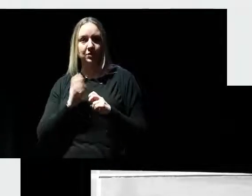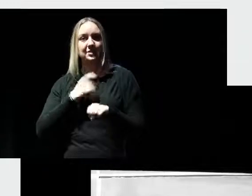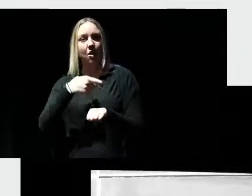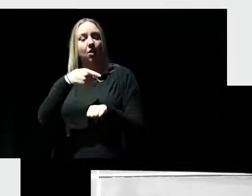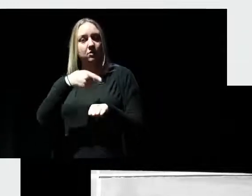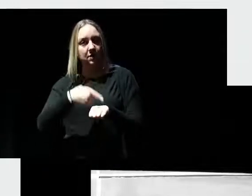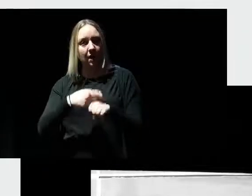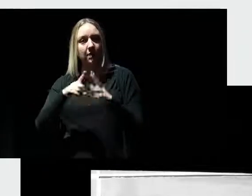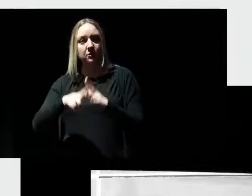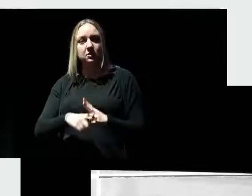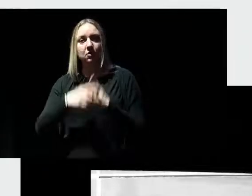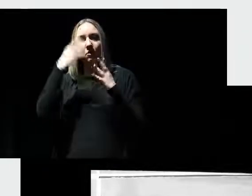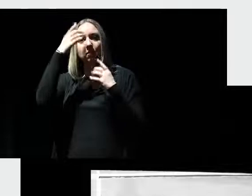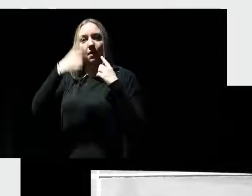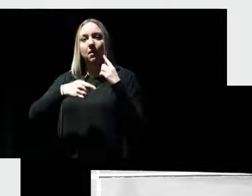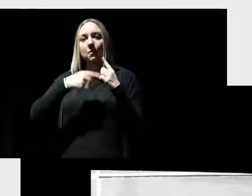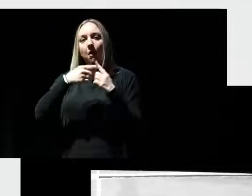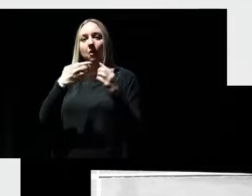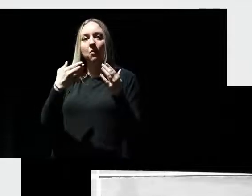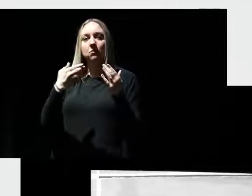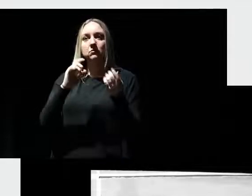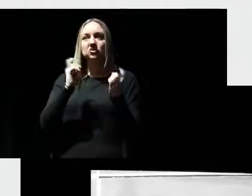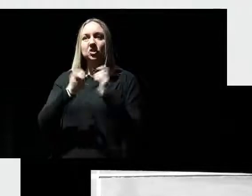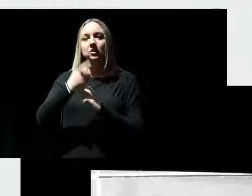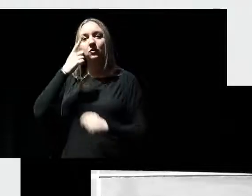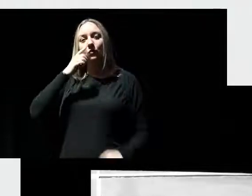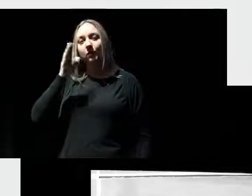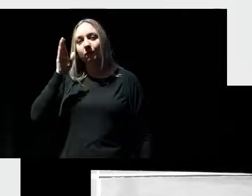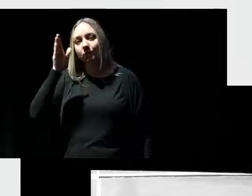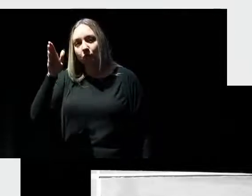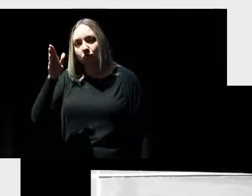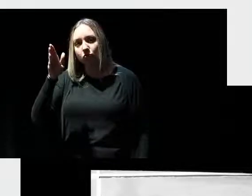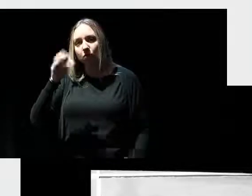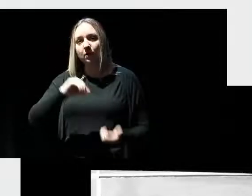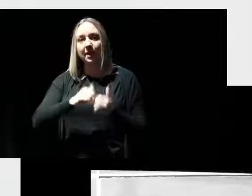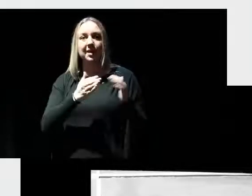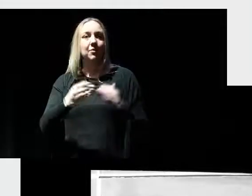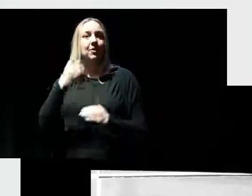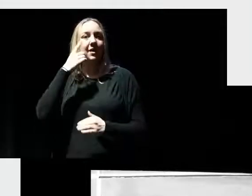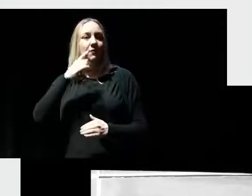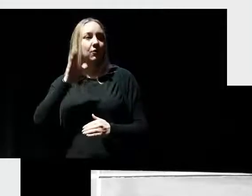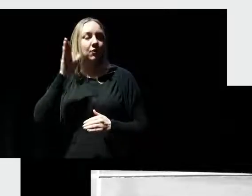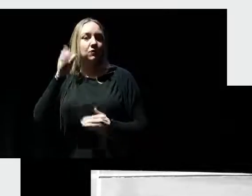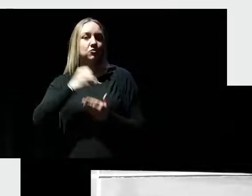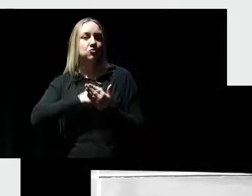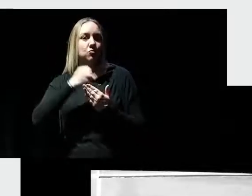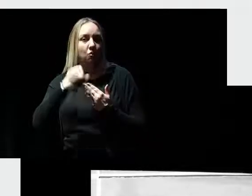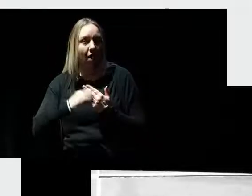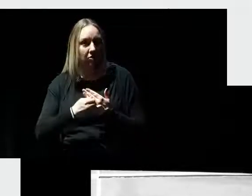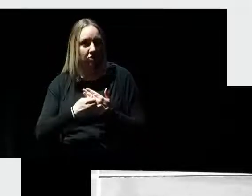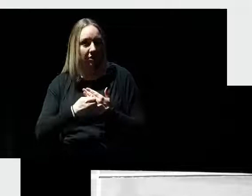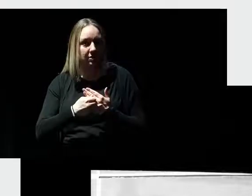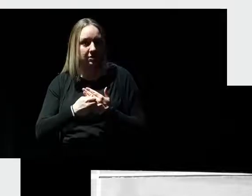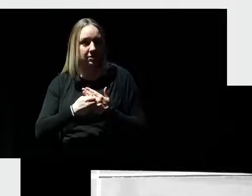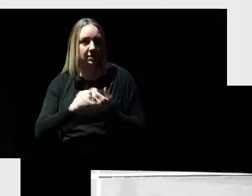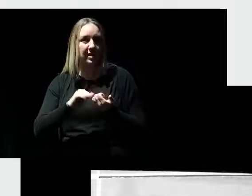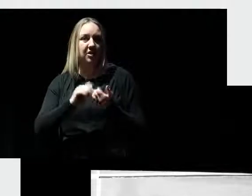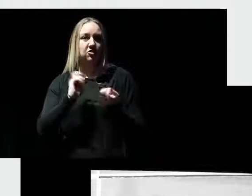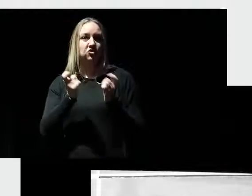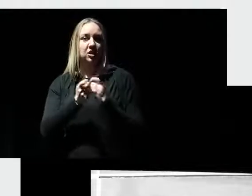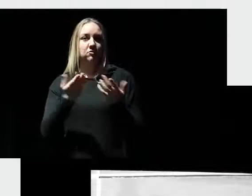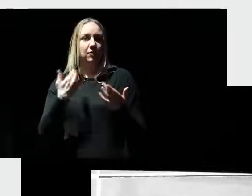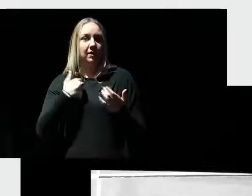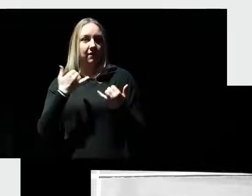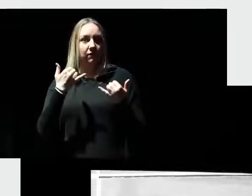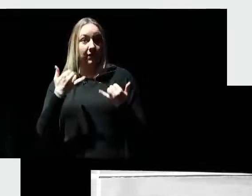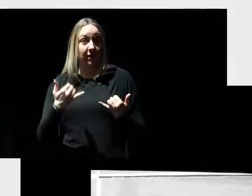project possibility into their projects beyond the project that you may, the specifics of the